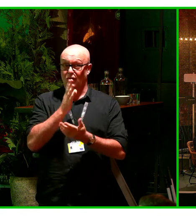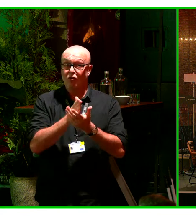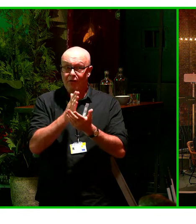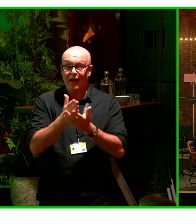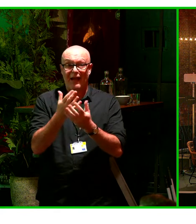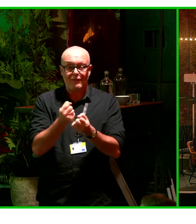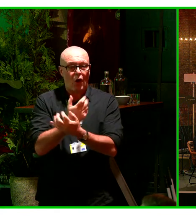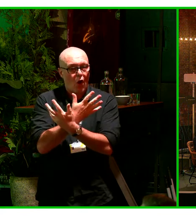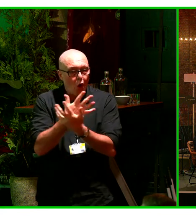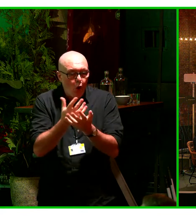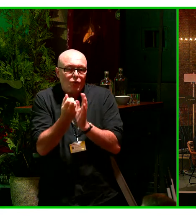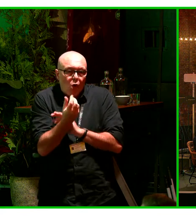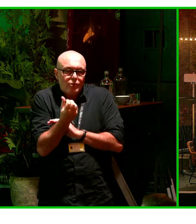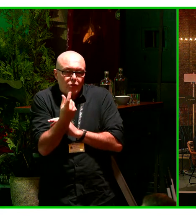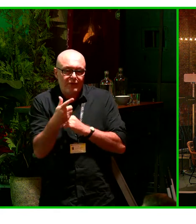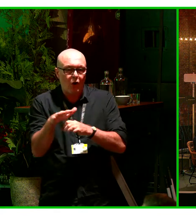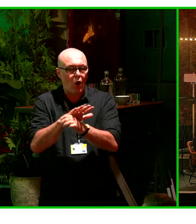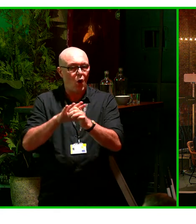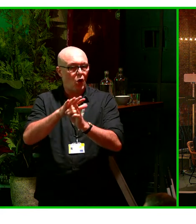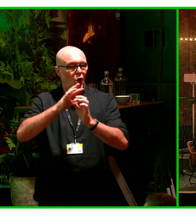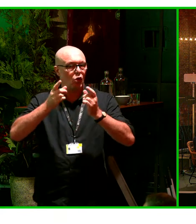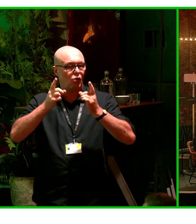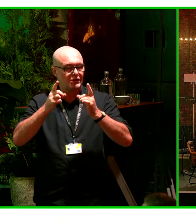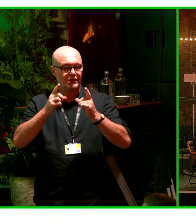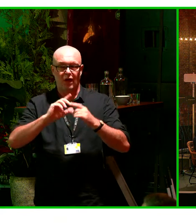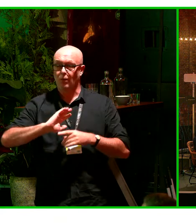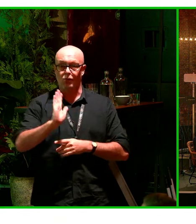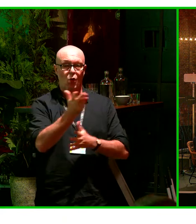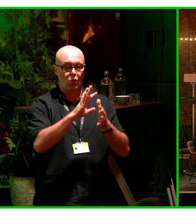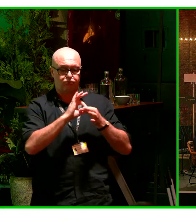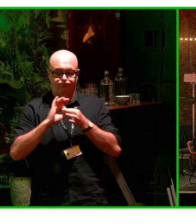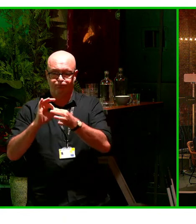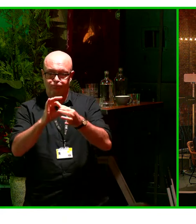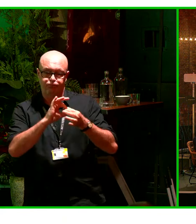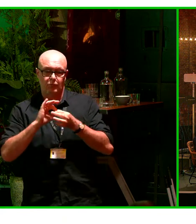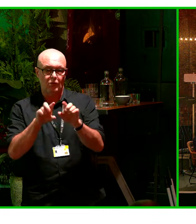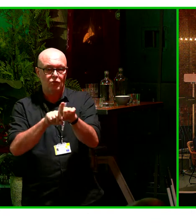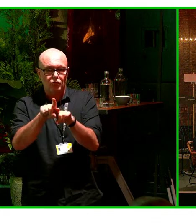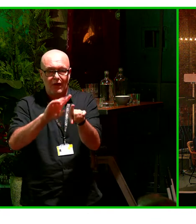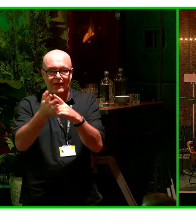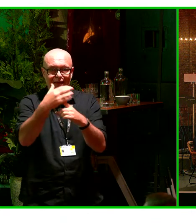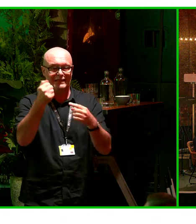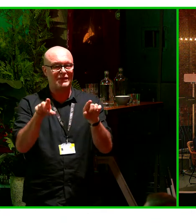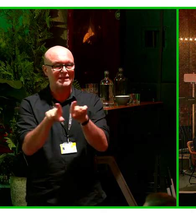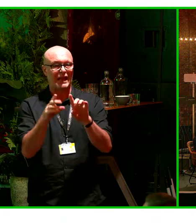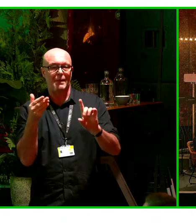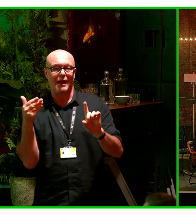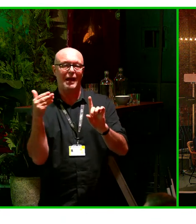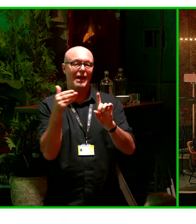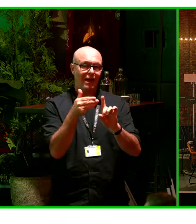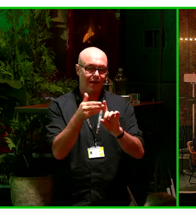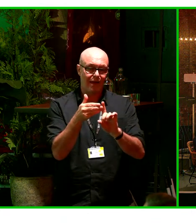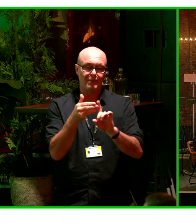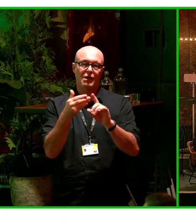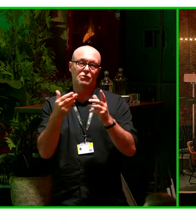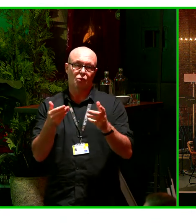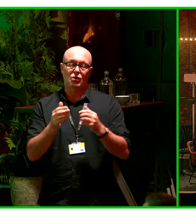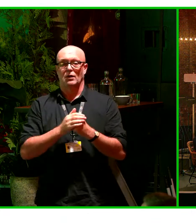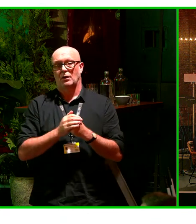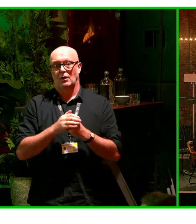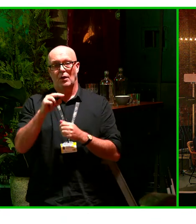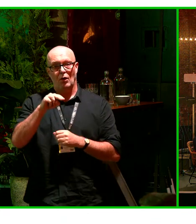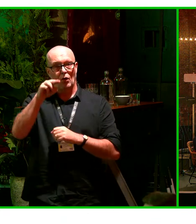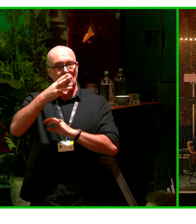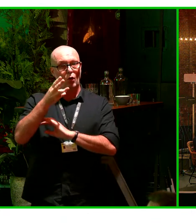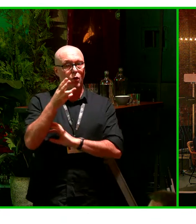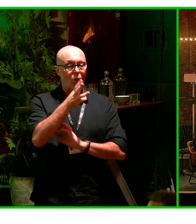local authorities, and everyone's striving for the same goal as well, so there's definitely desire to see things done. The Northwest is